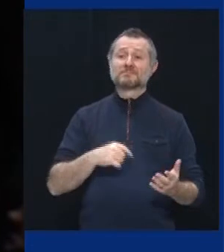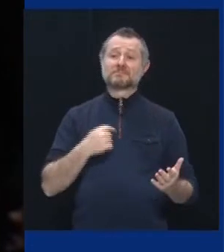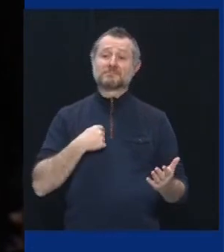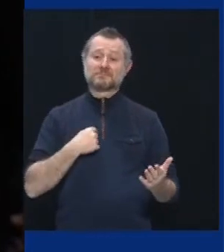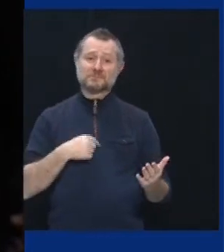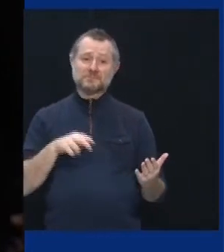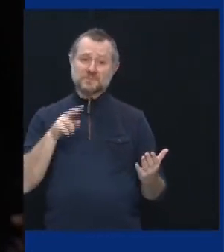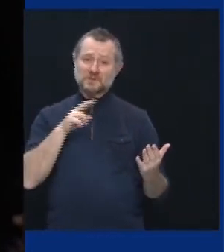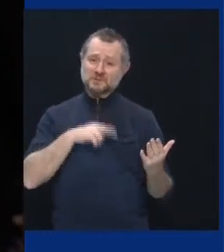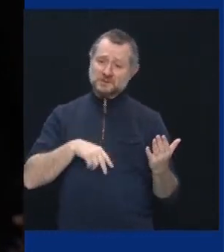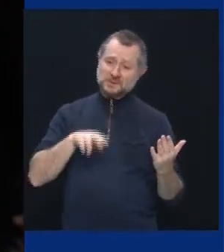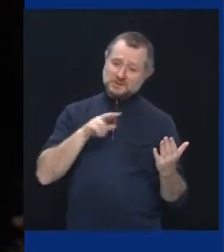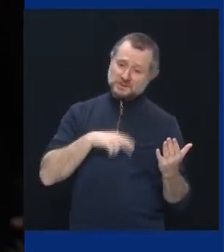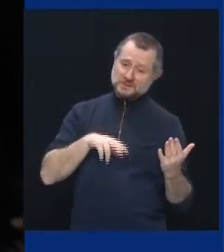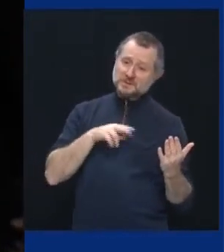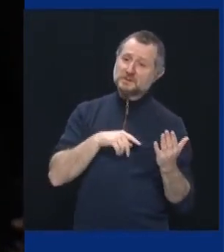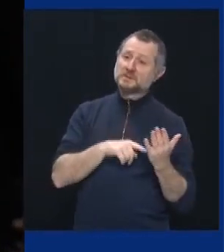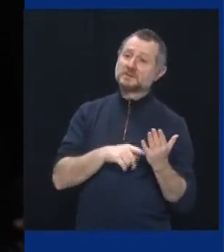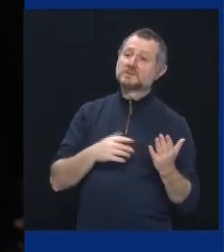find me no place in it.